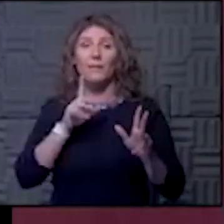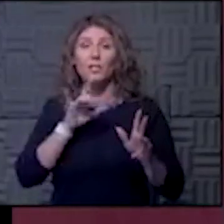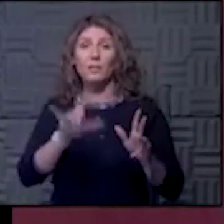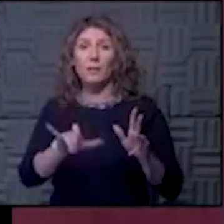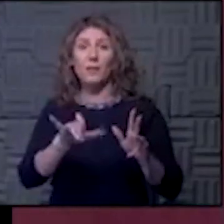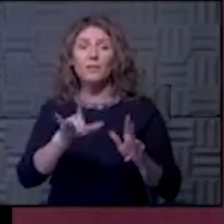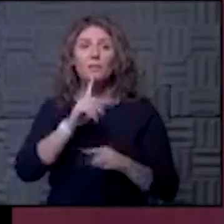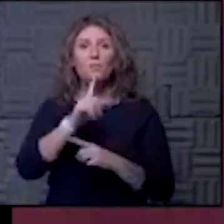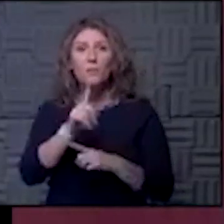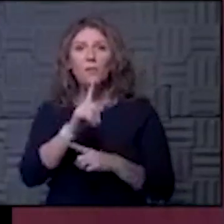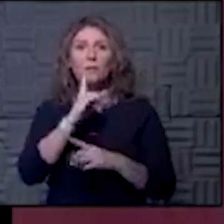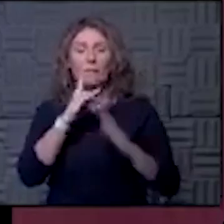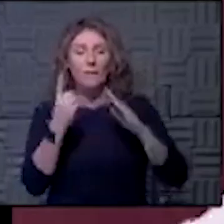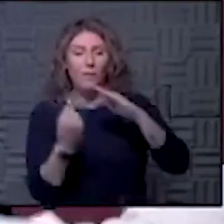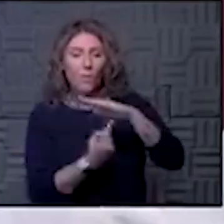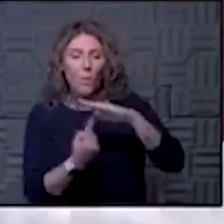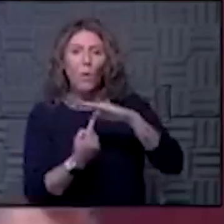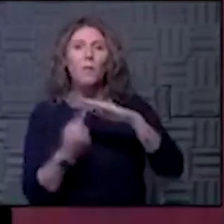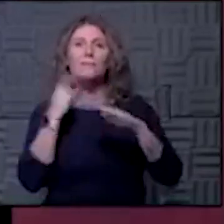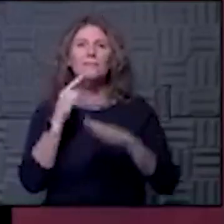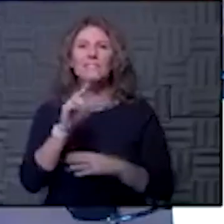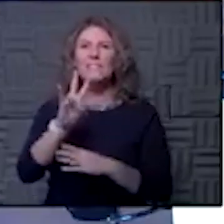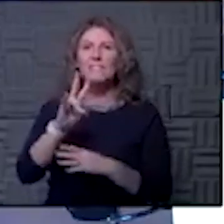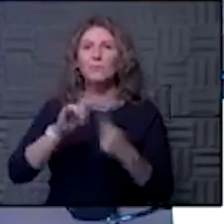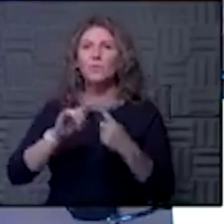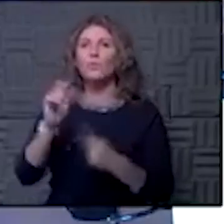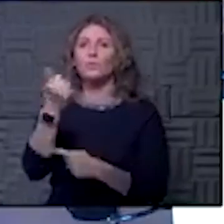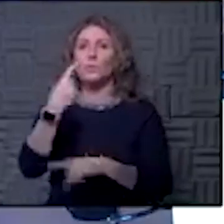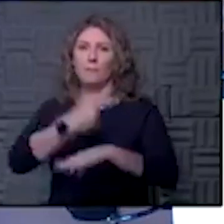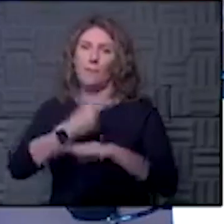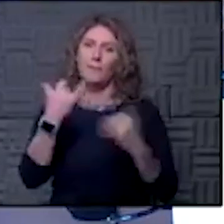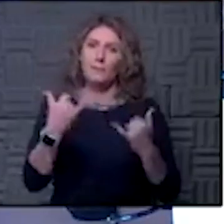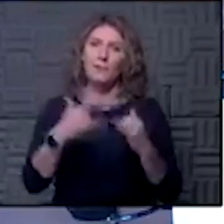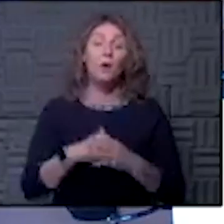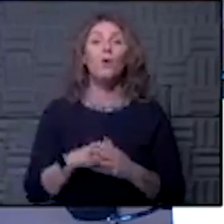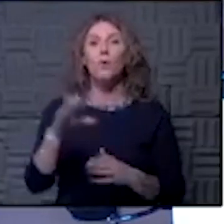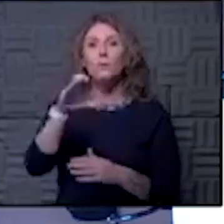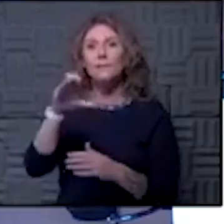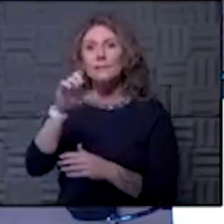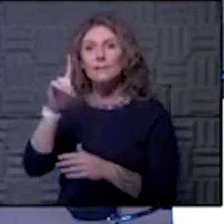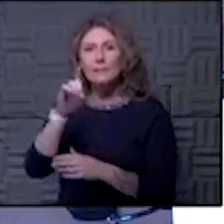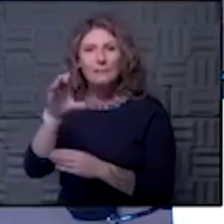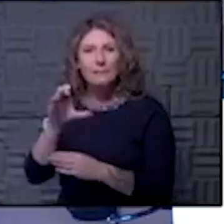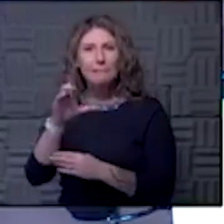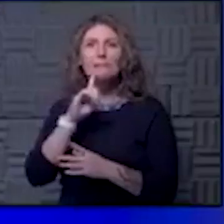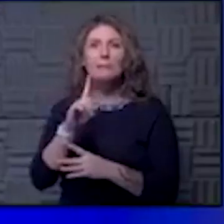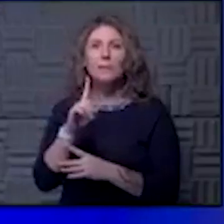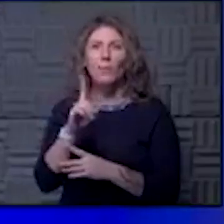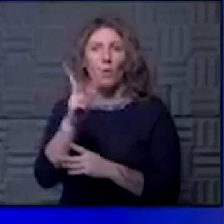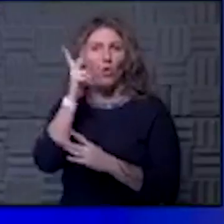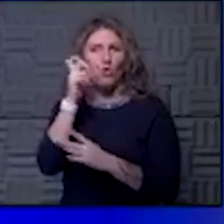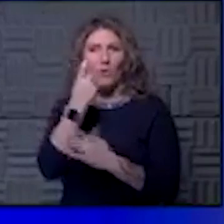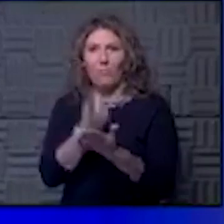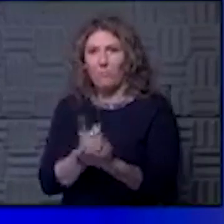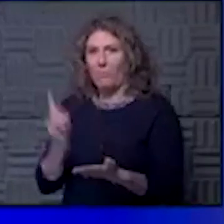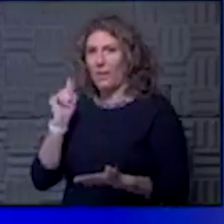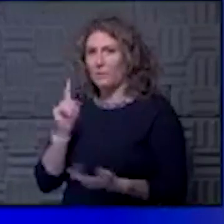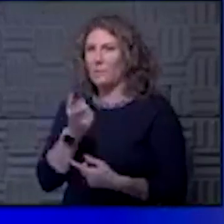We're rolling on quarantine for 7 to 10 days now. Yeah, the CDC is considering. We heard a little bit of that last